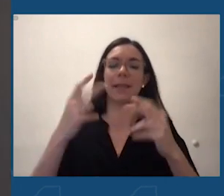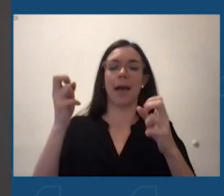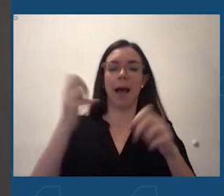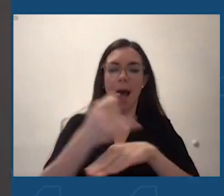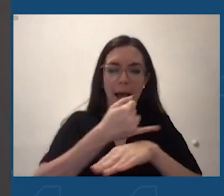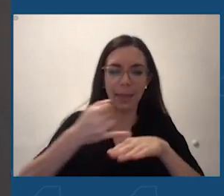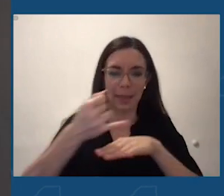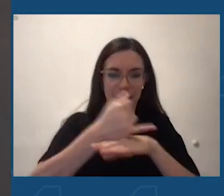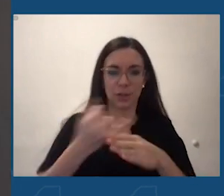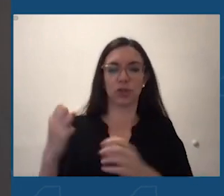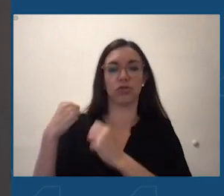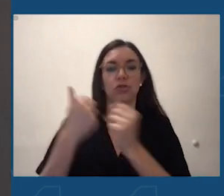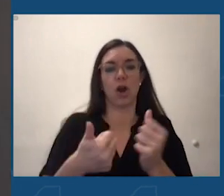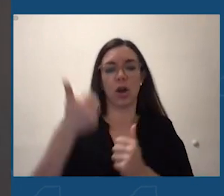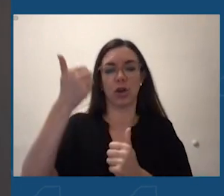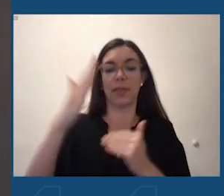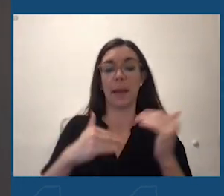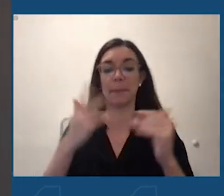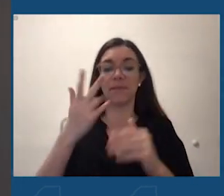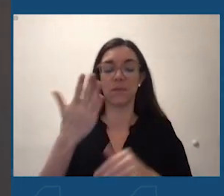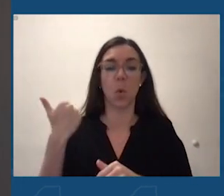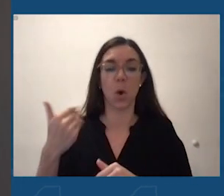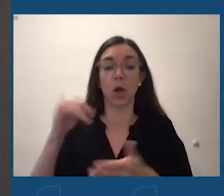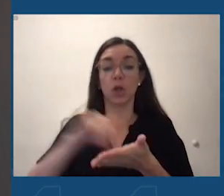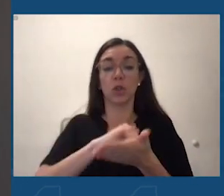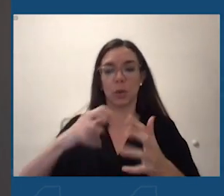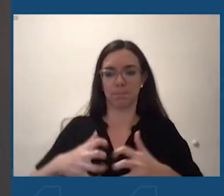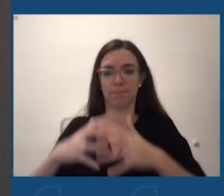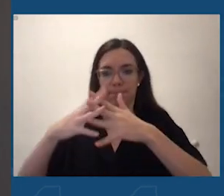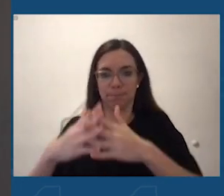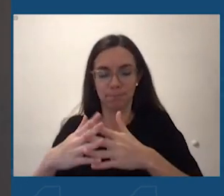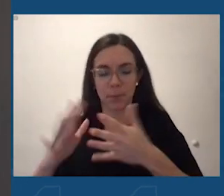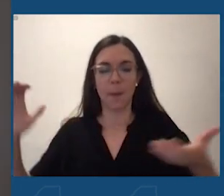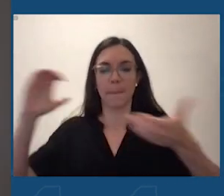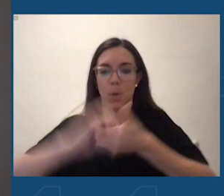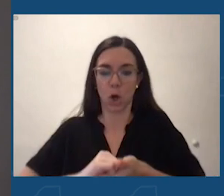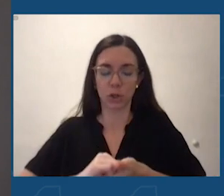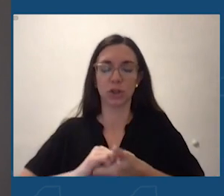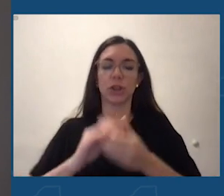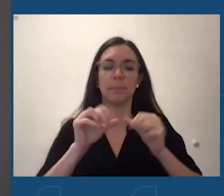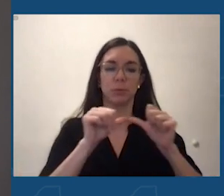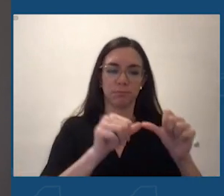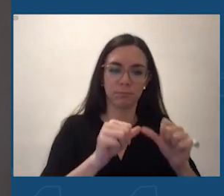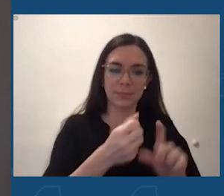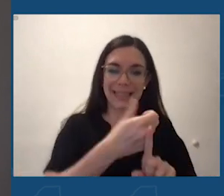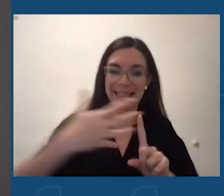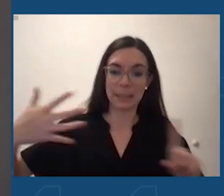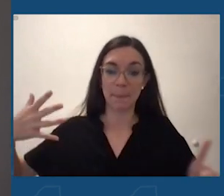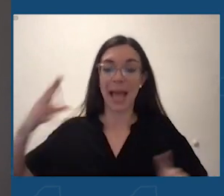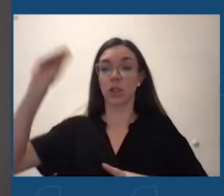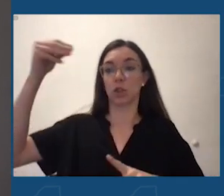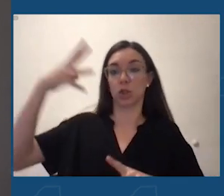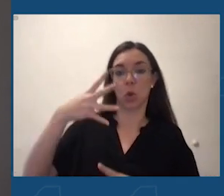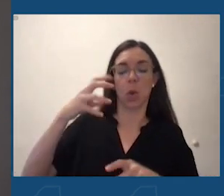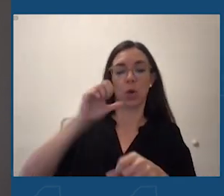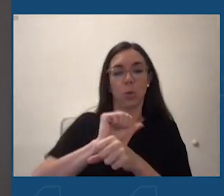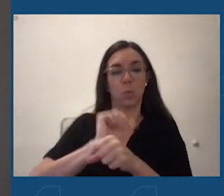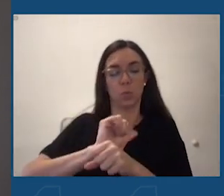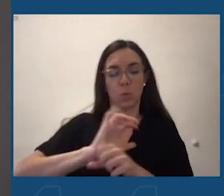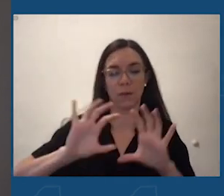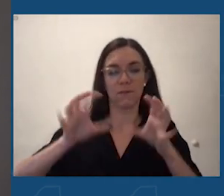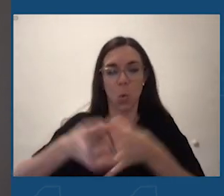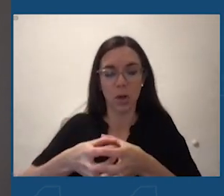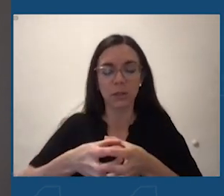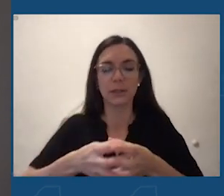hecho, New York launched a partnership to expand Puerto Rico's solar workforce to support the development of that industry on the